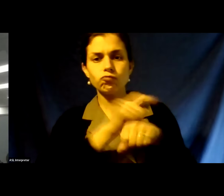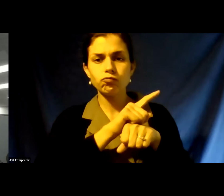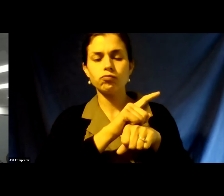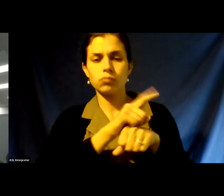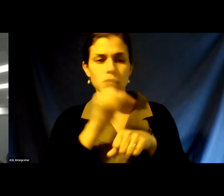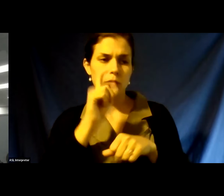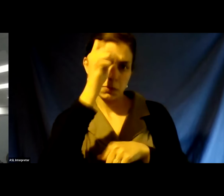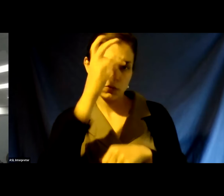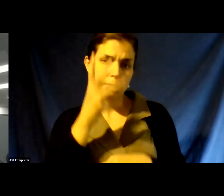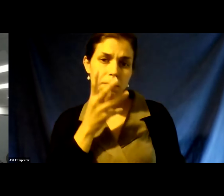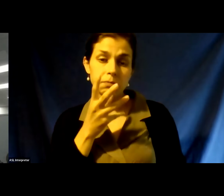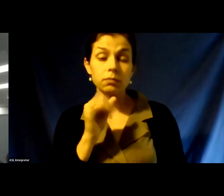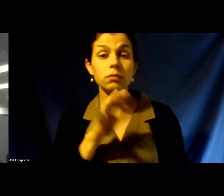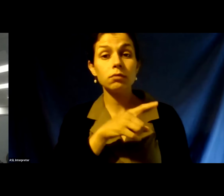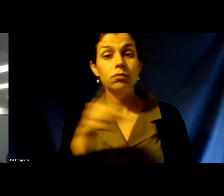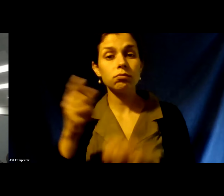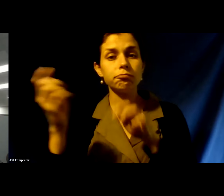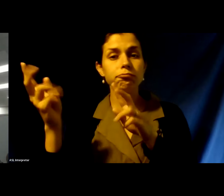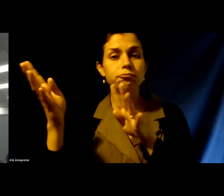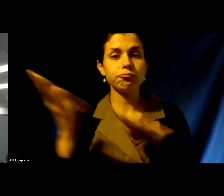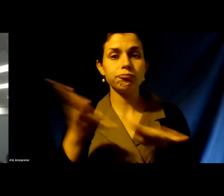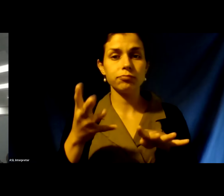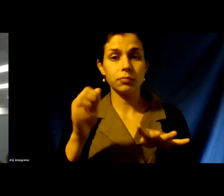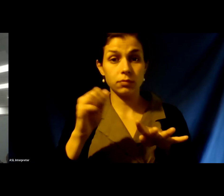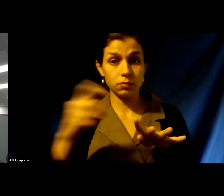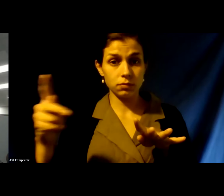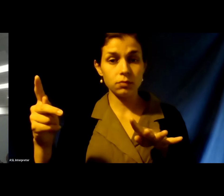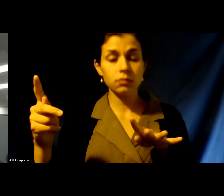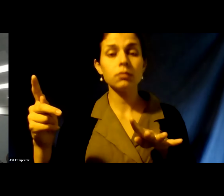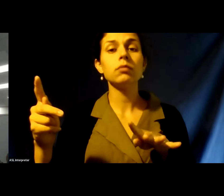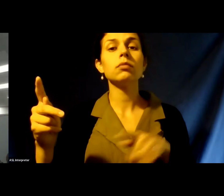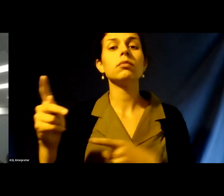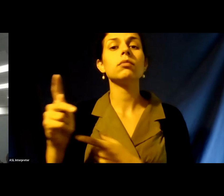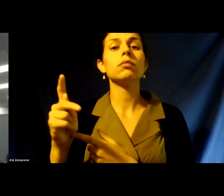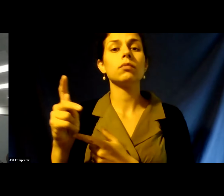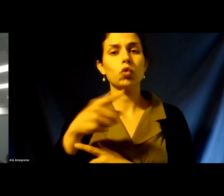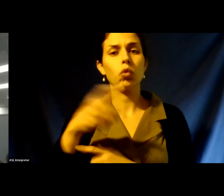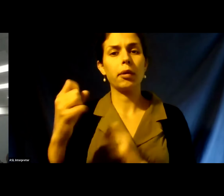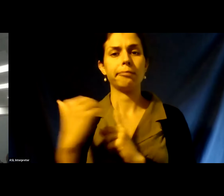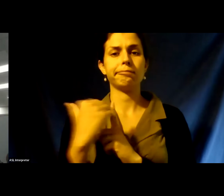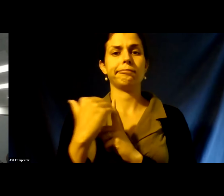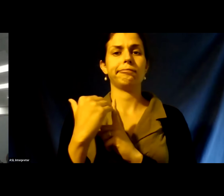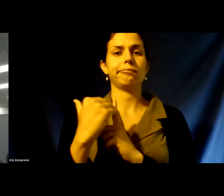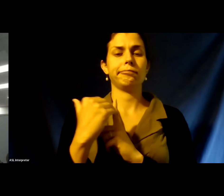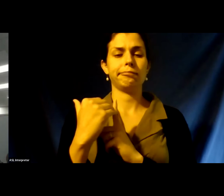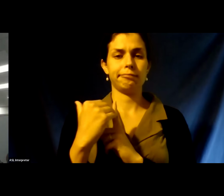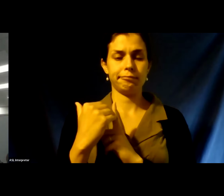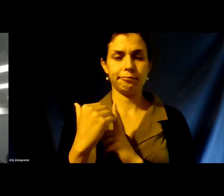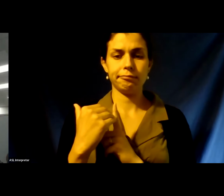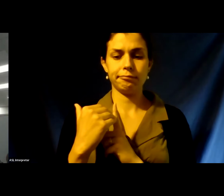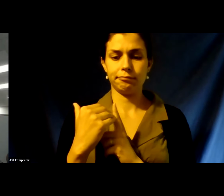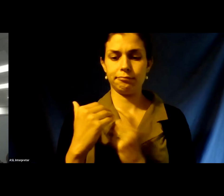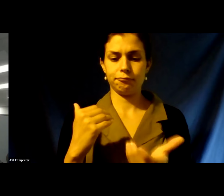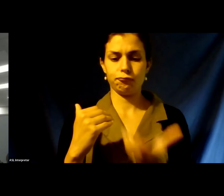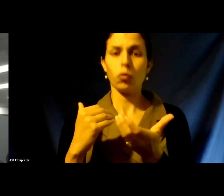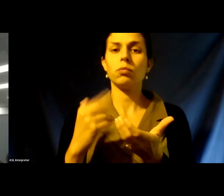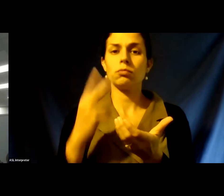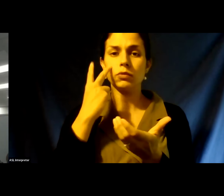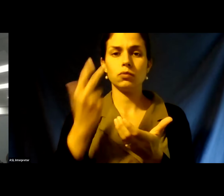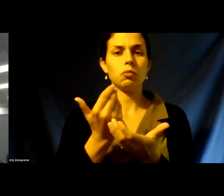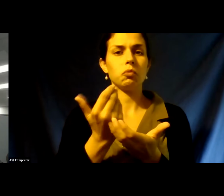you download the app, you can additionally receive push notifications. The district, schools,